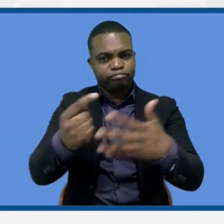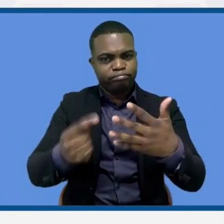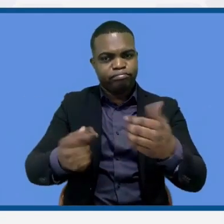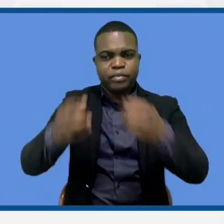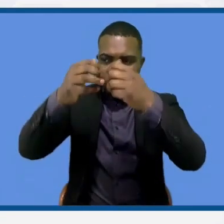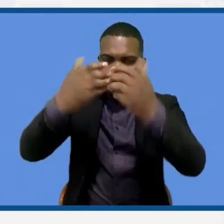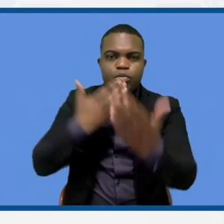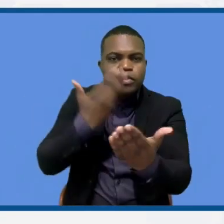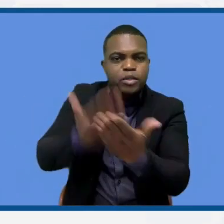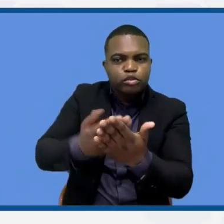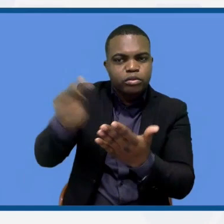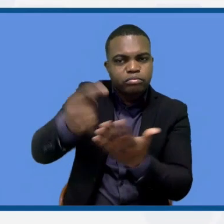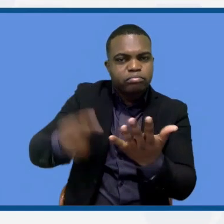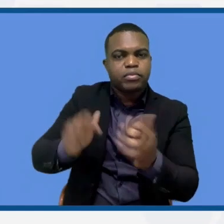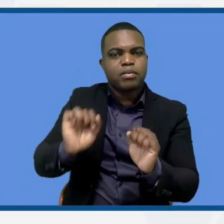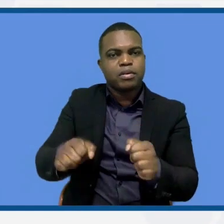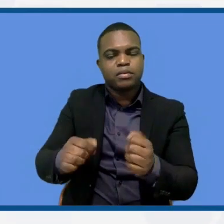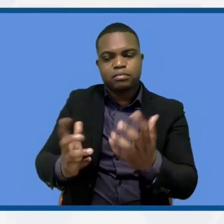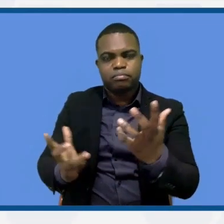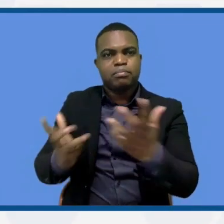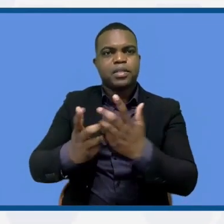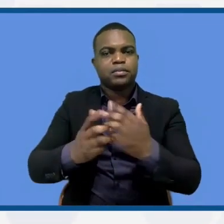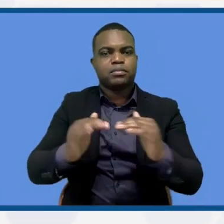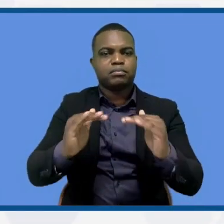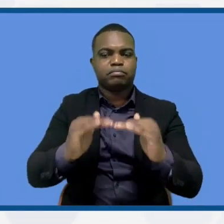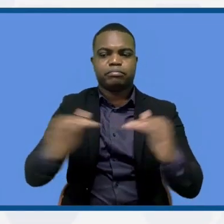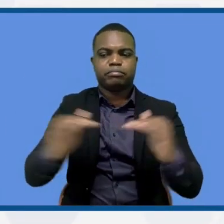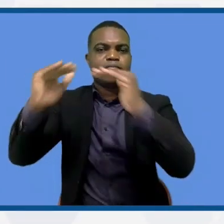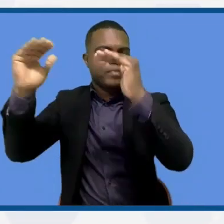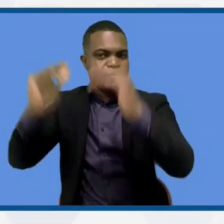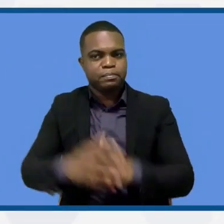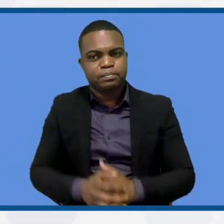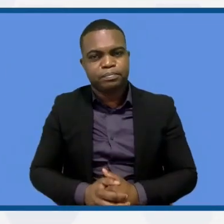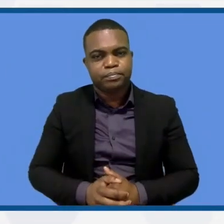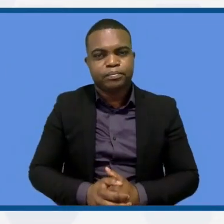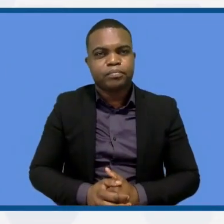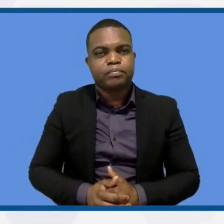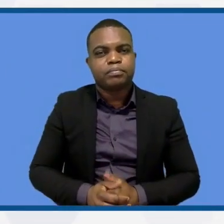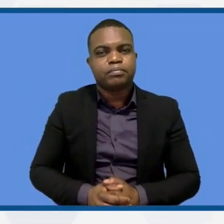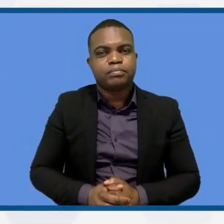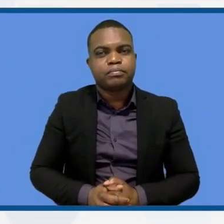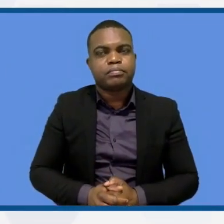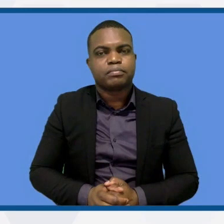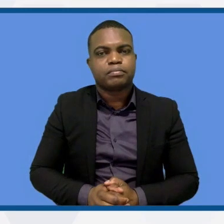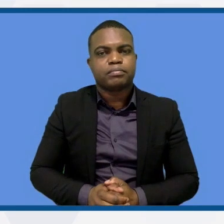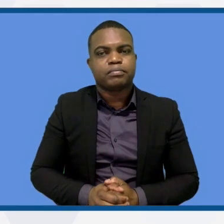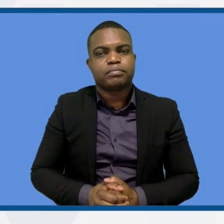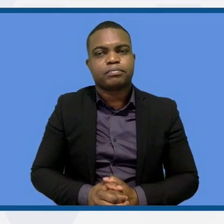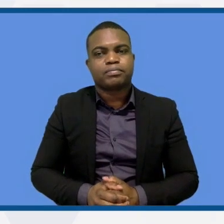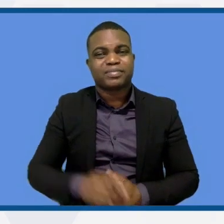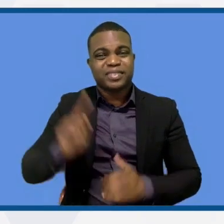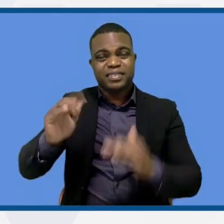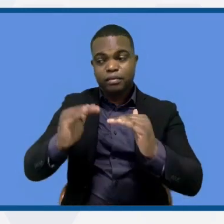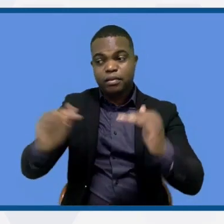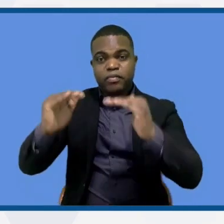need to support this to achieve these goals, so that inclusive infrastructure can be